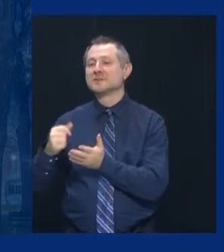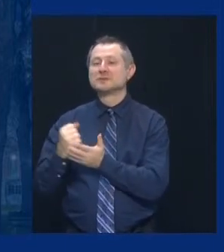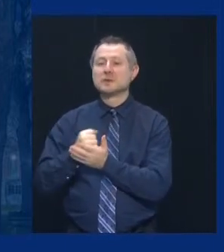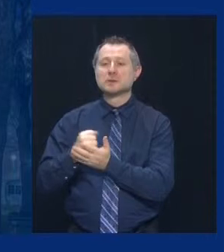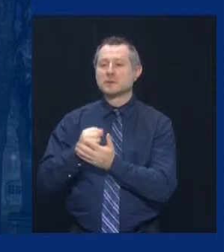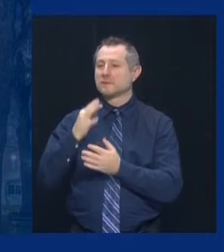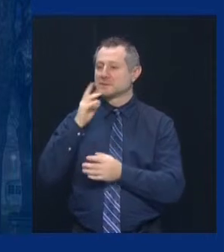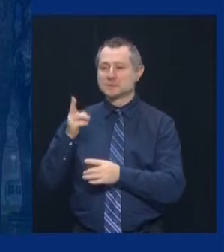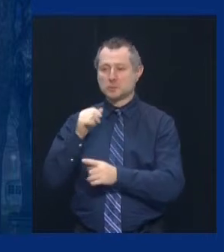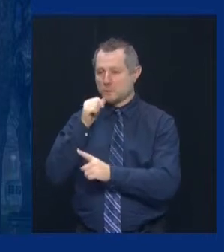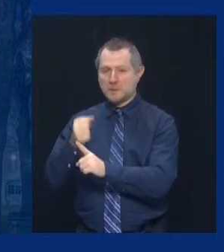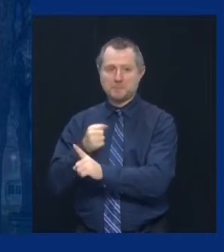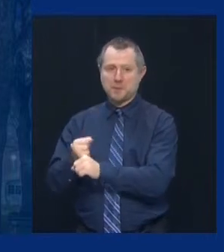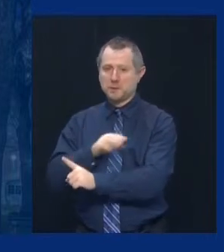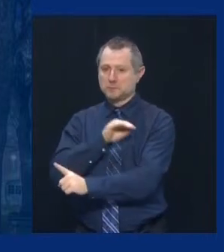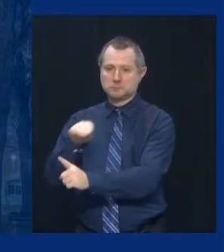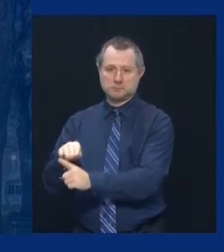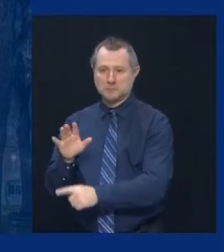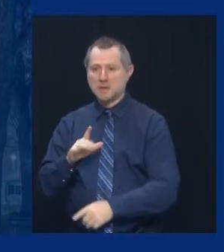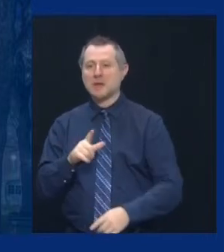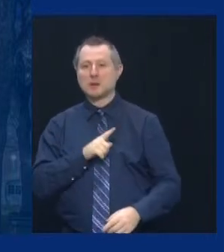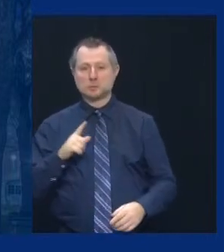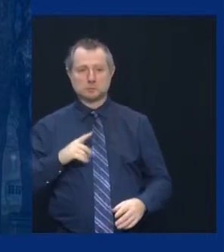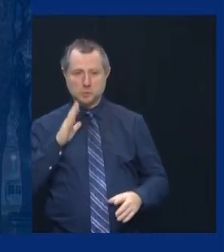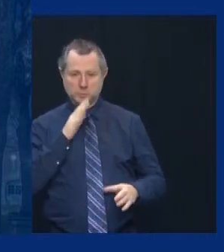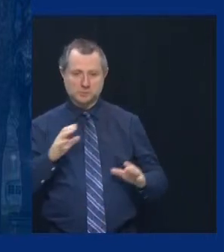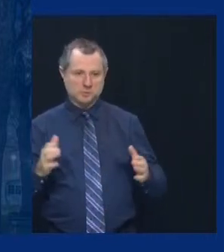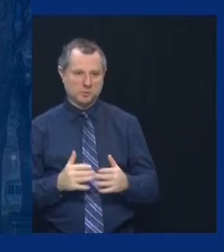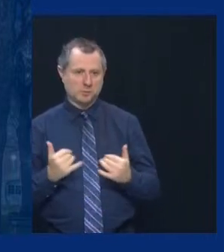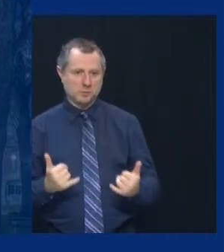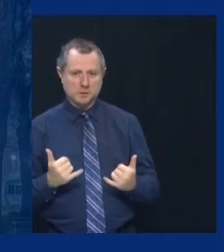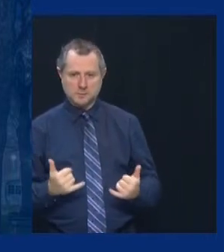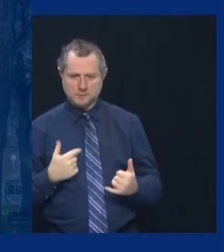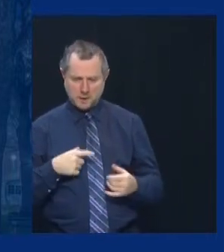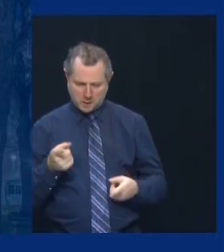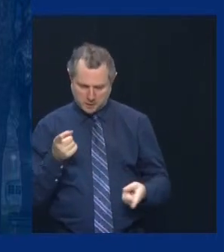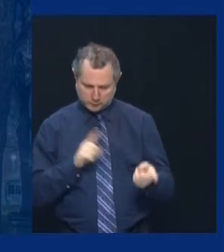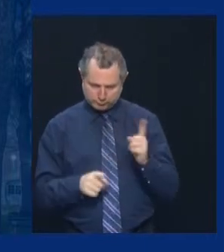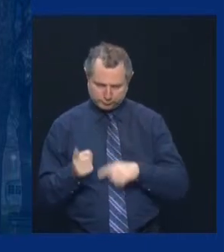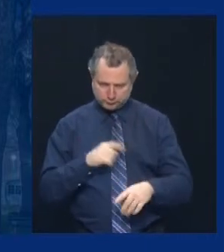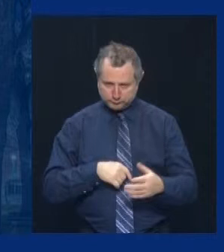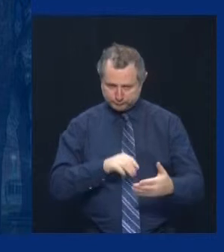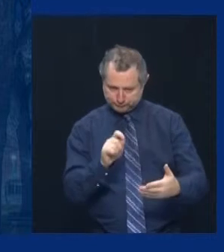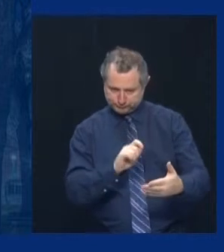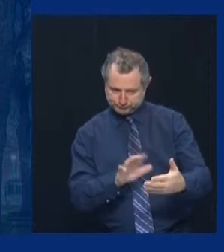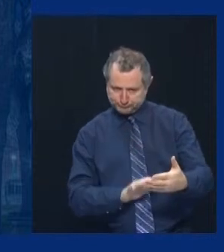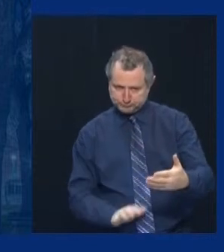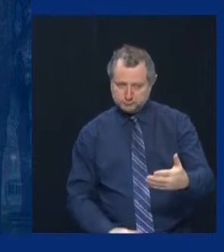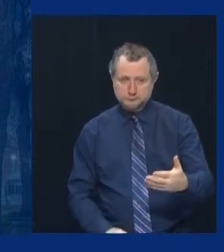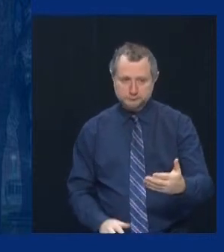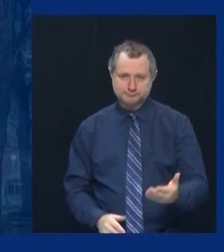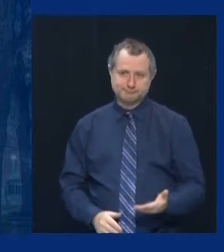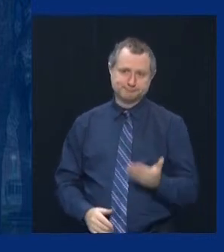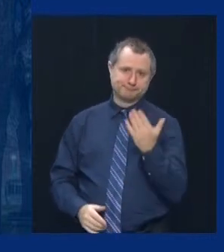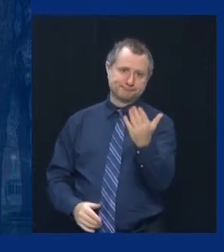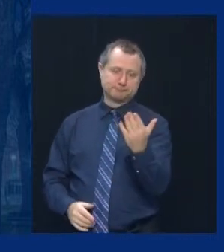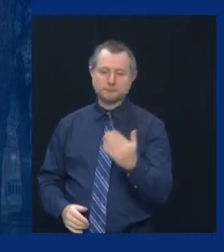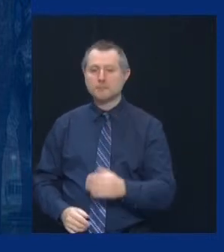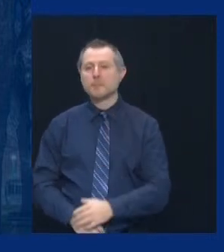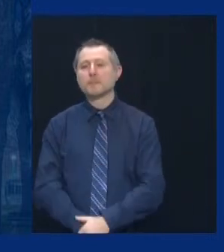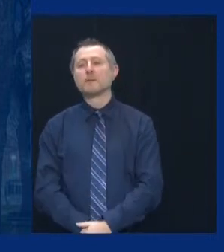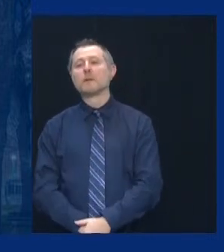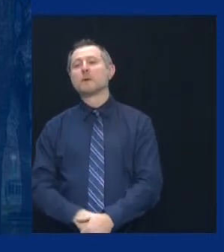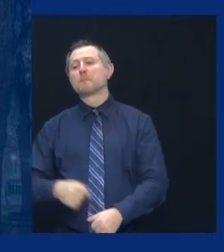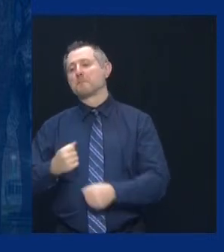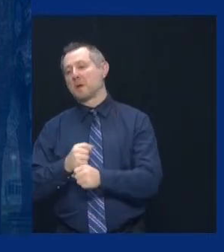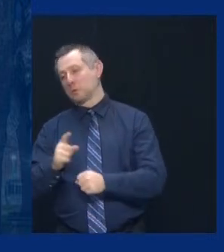legislature convenes today, and we have an agreement with them on a housing moratorium bill. We want to